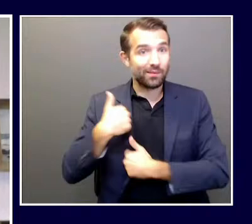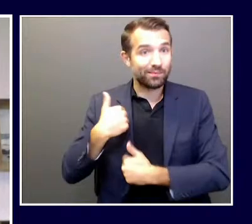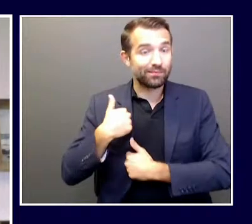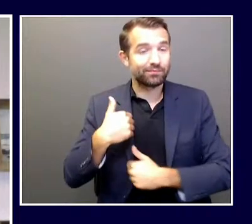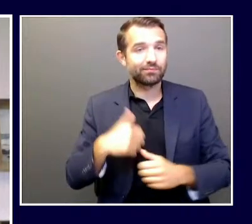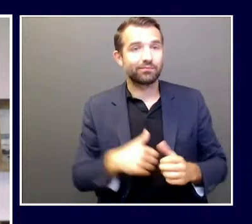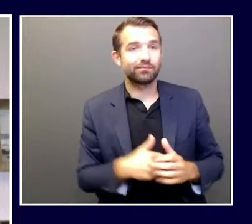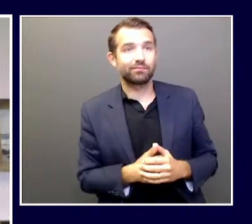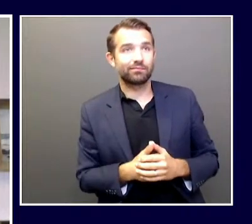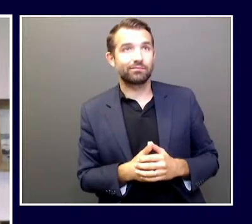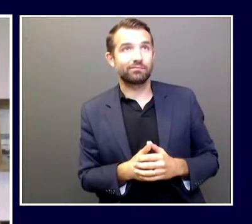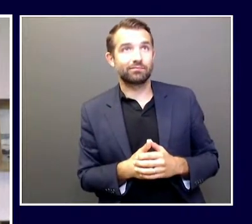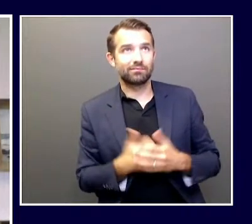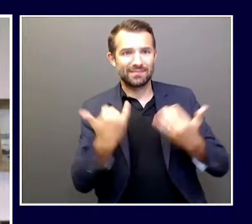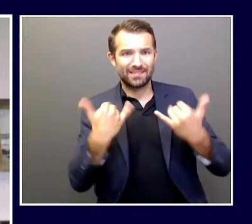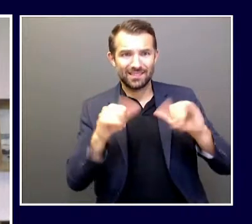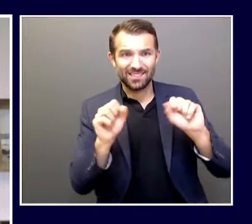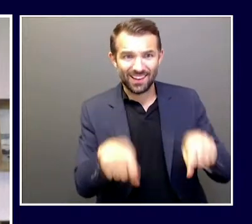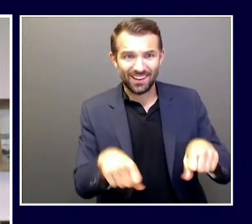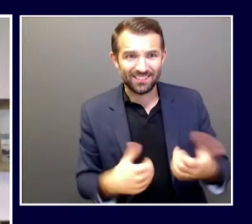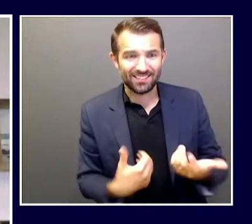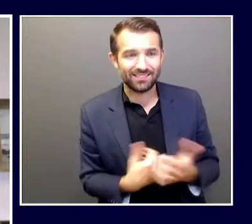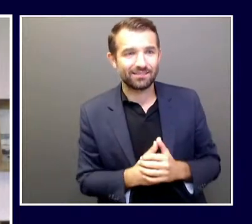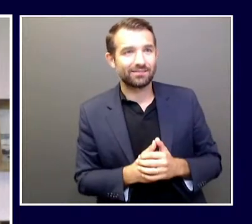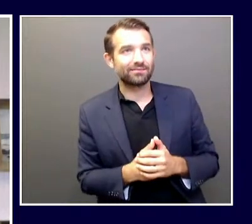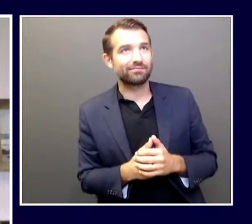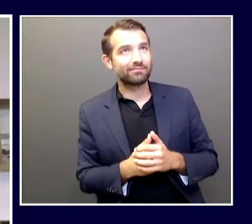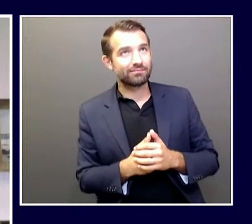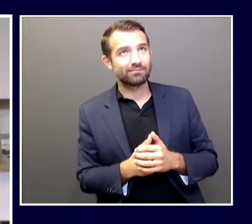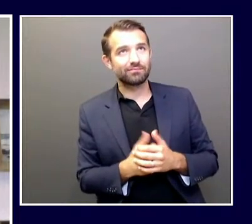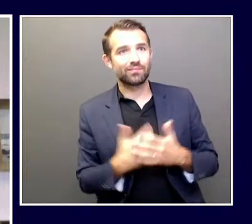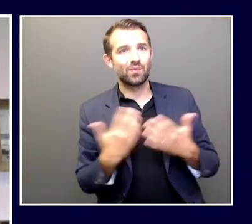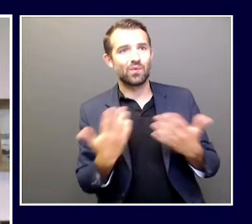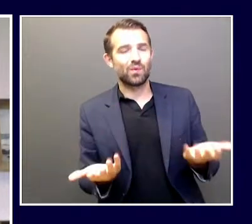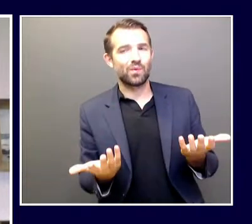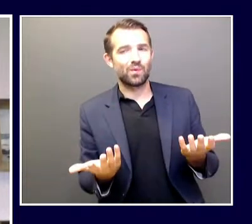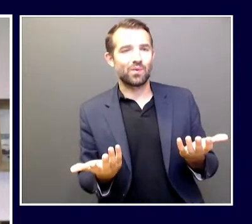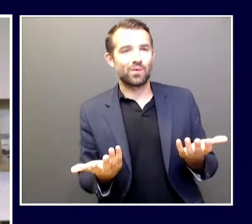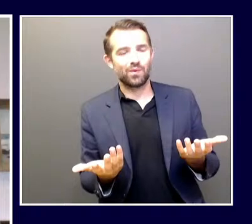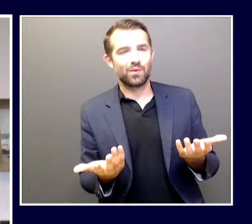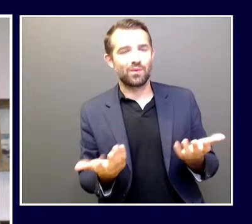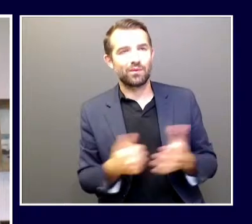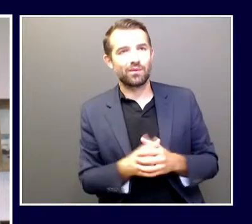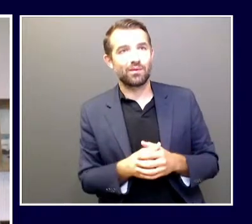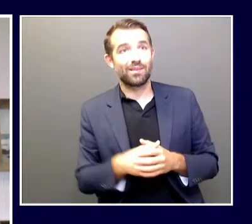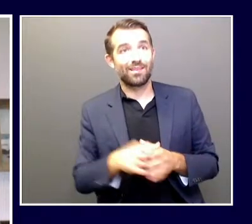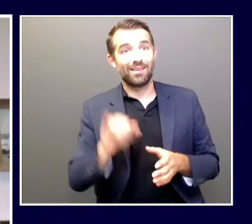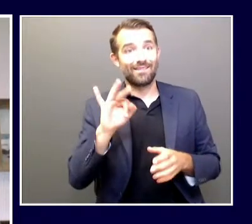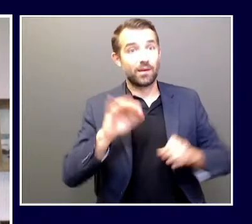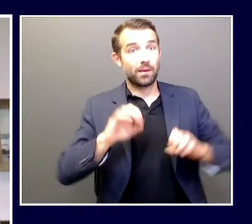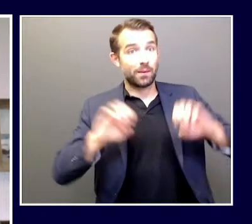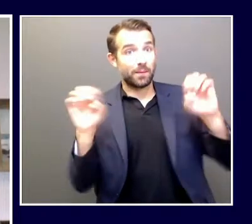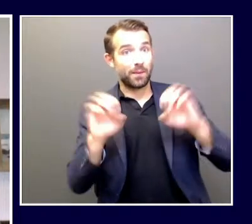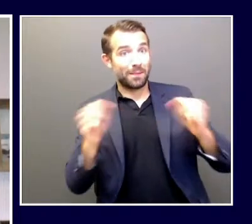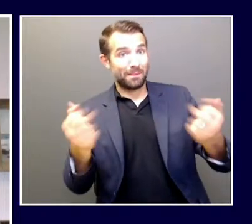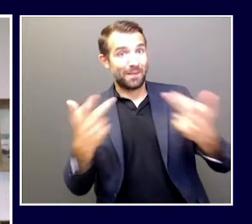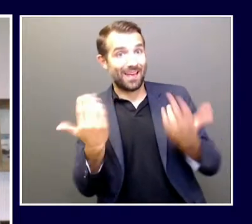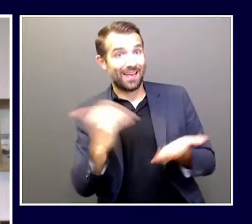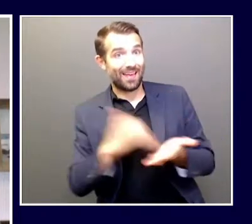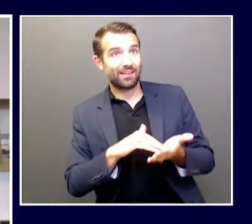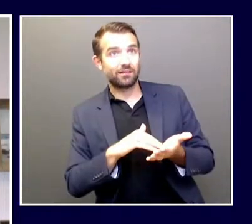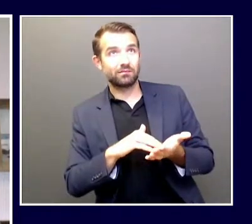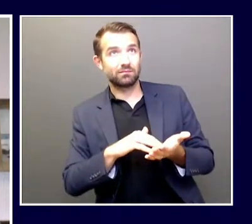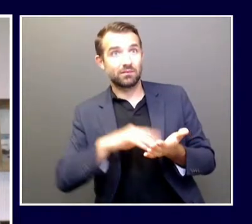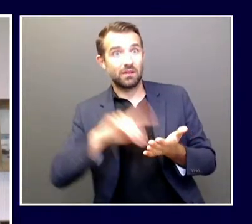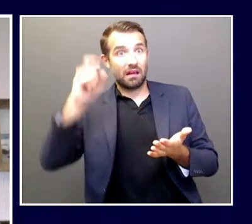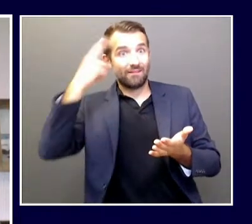warrant it, such that reinvocation of the governor's powers is needed, well, that'll be the question on the table for debate. But right now, the things